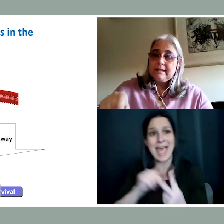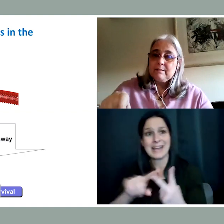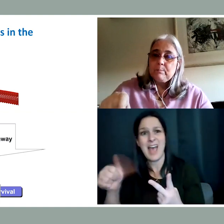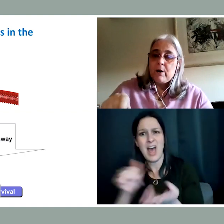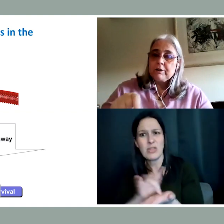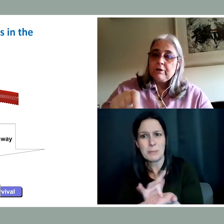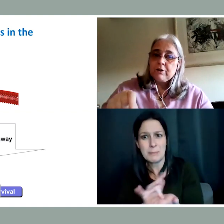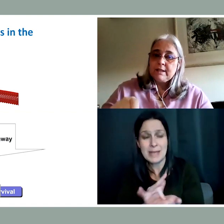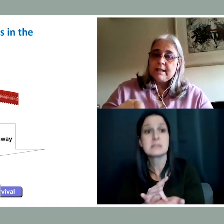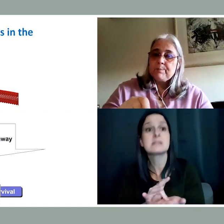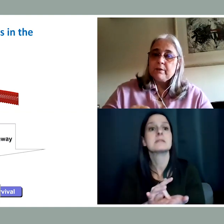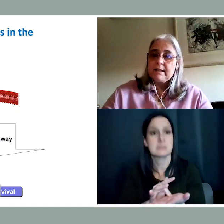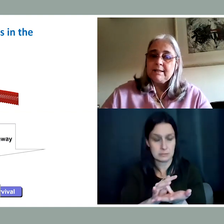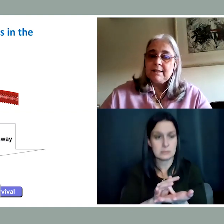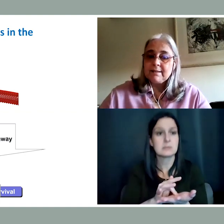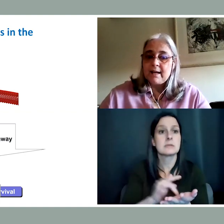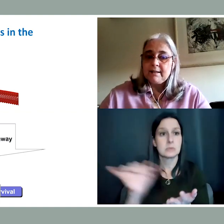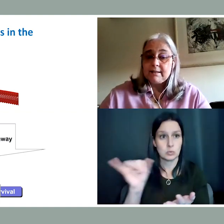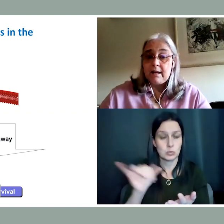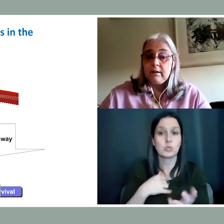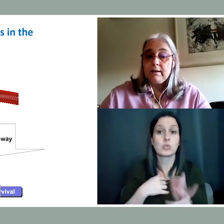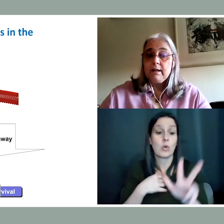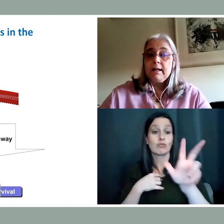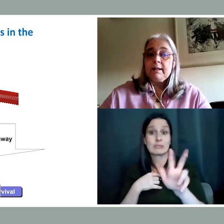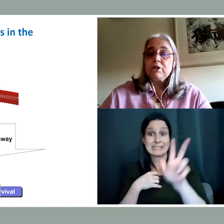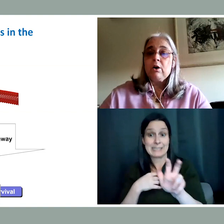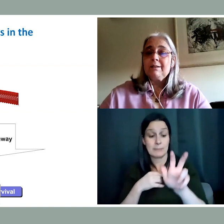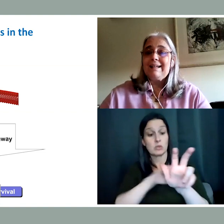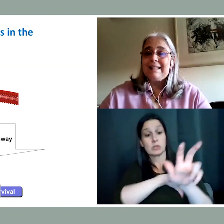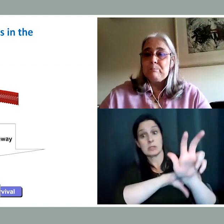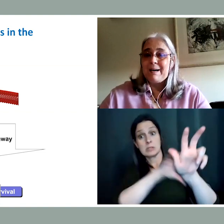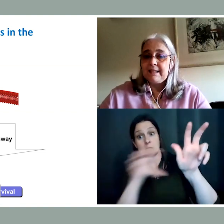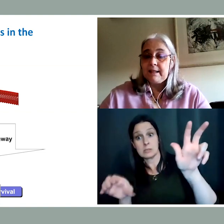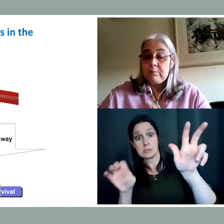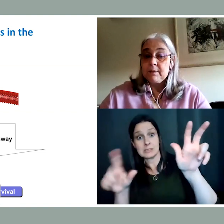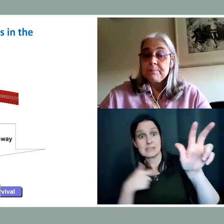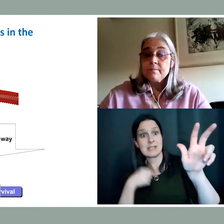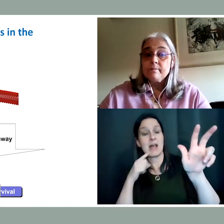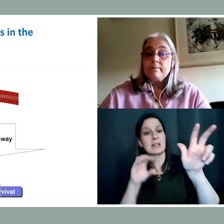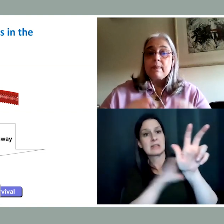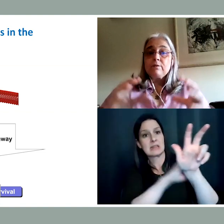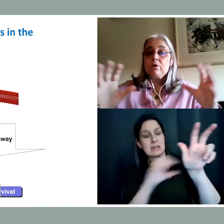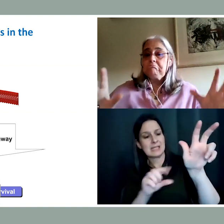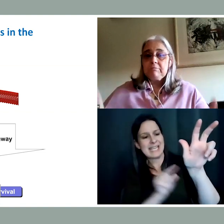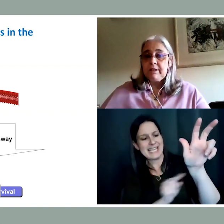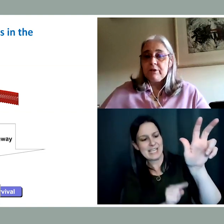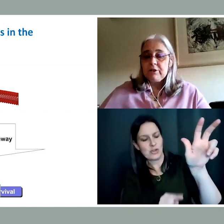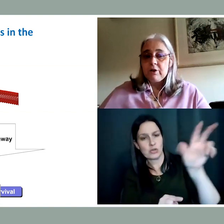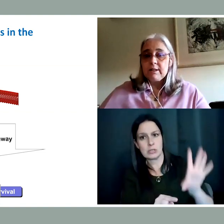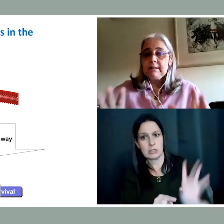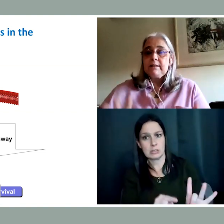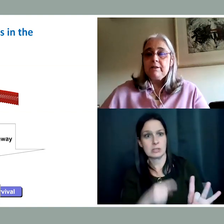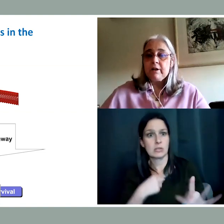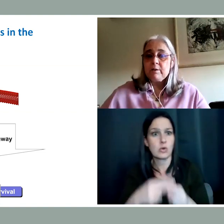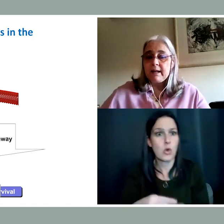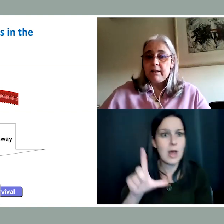the part of the receptor that is inside the cell, and it's called Lapatinib. So different